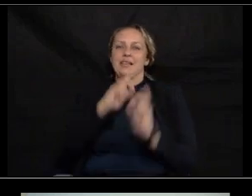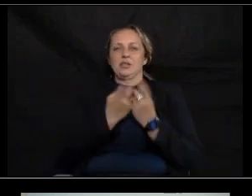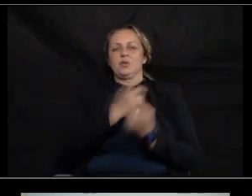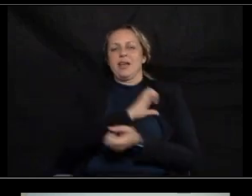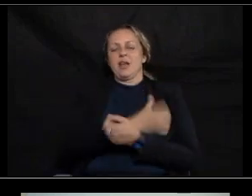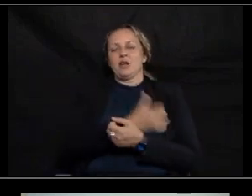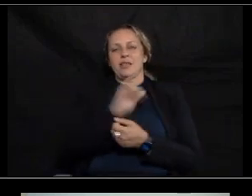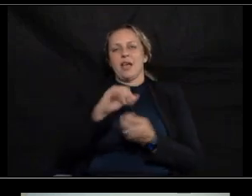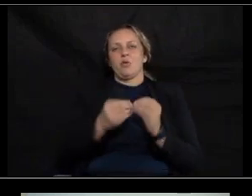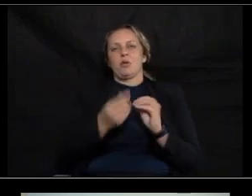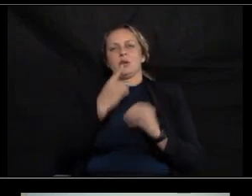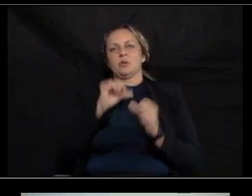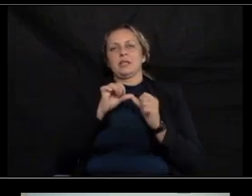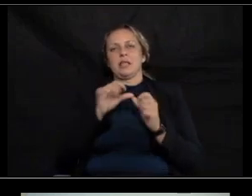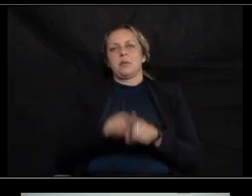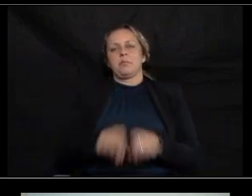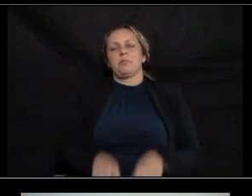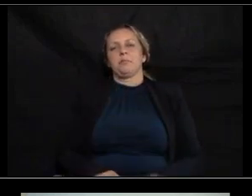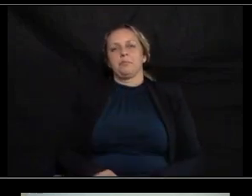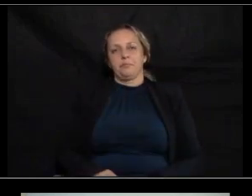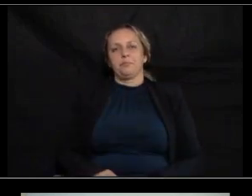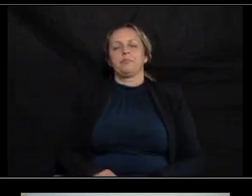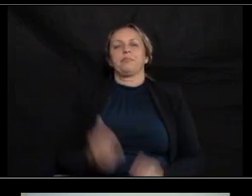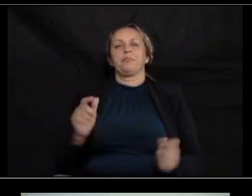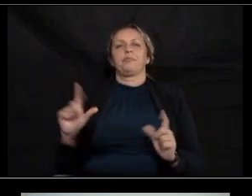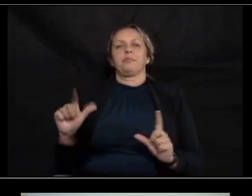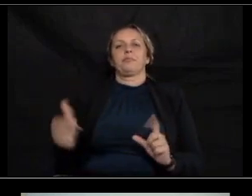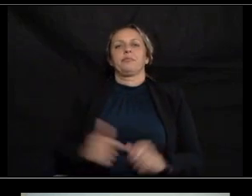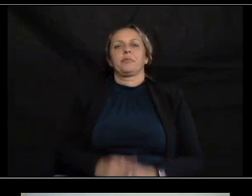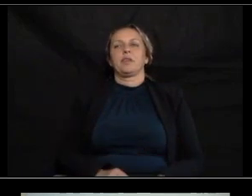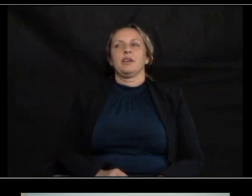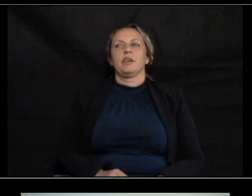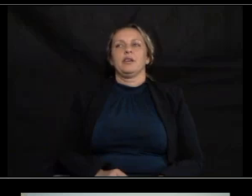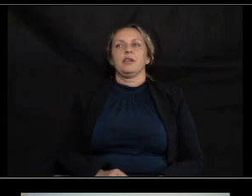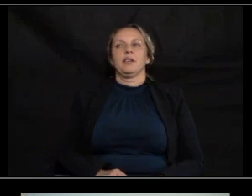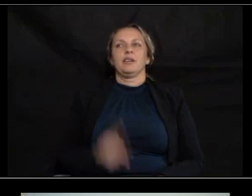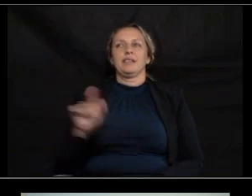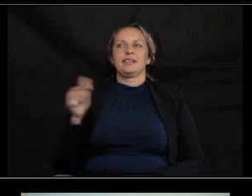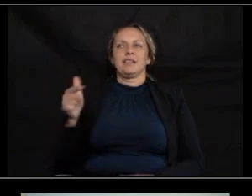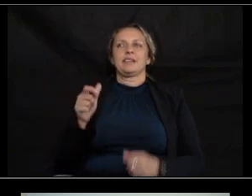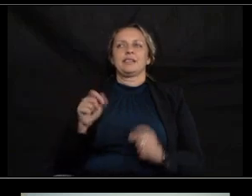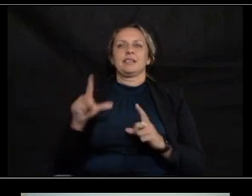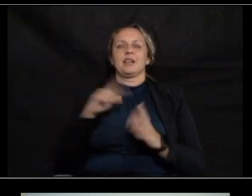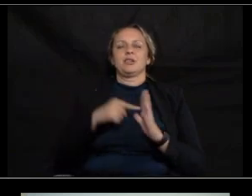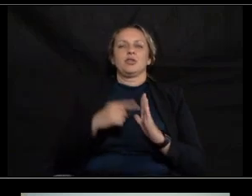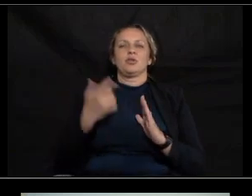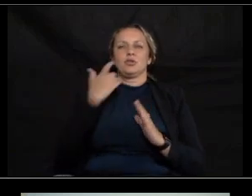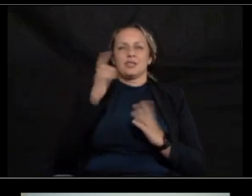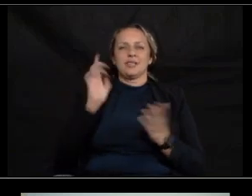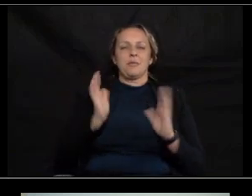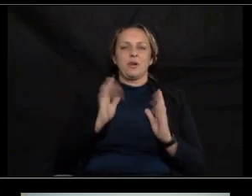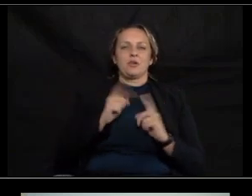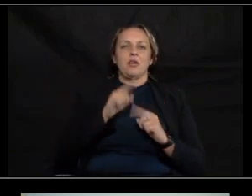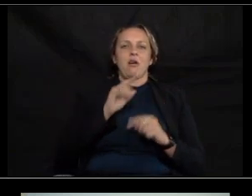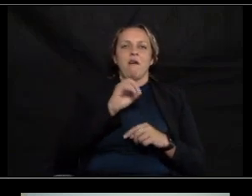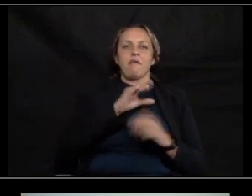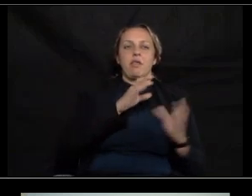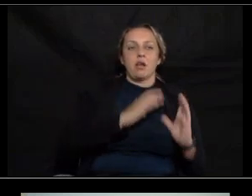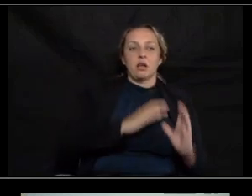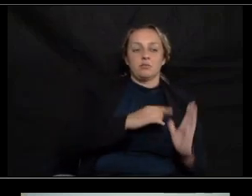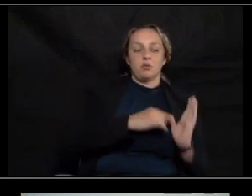District energy rates are going to stay the same. Next slide. This next slide shows just a comparison of the